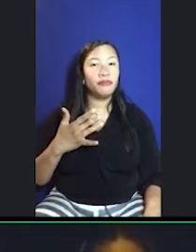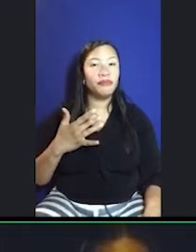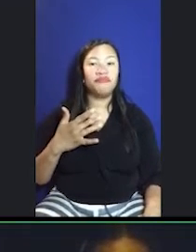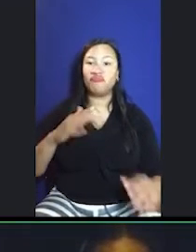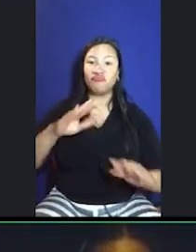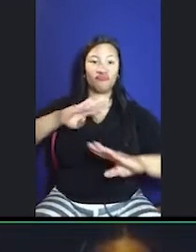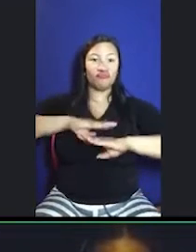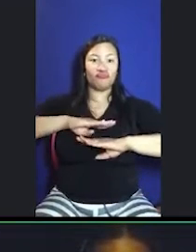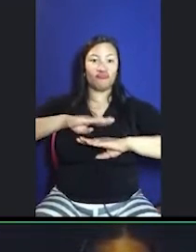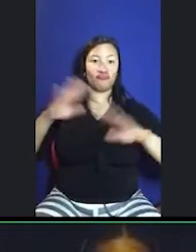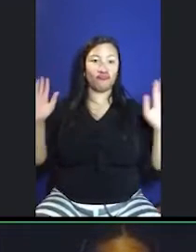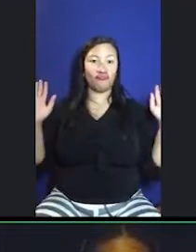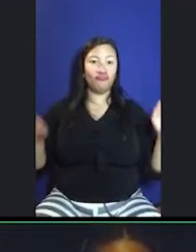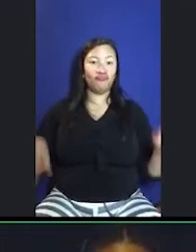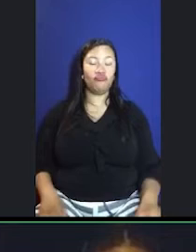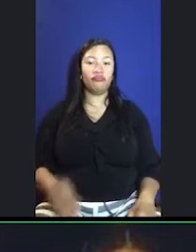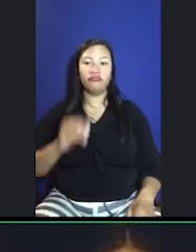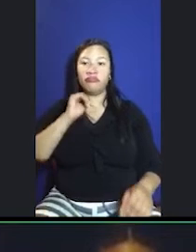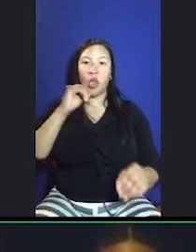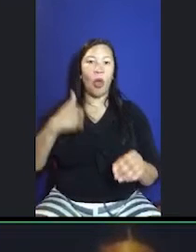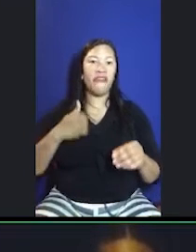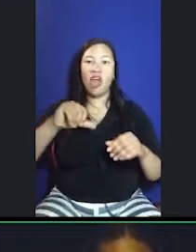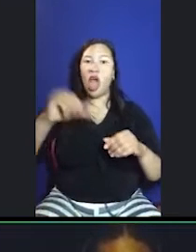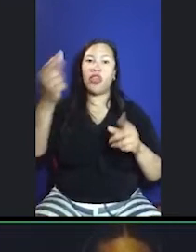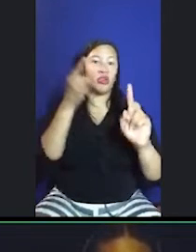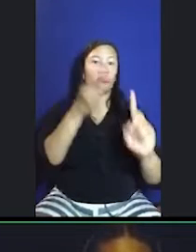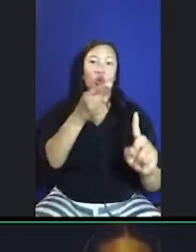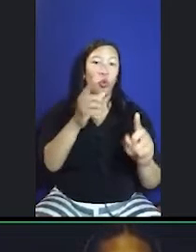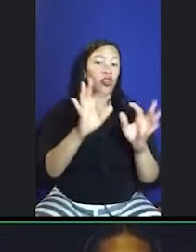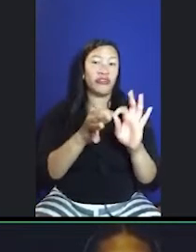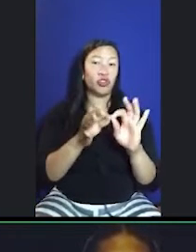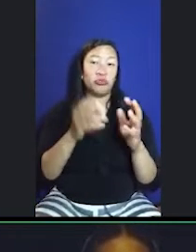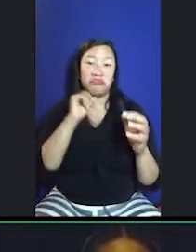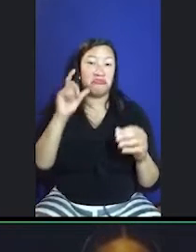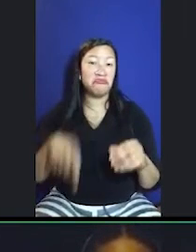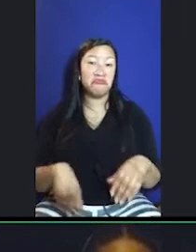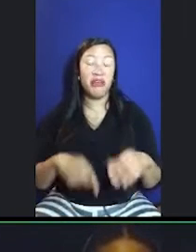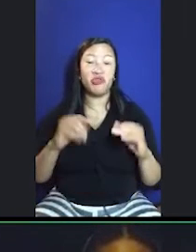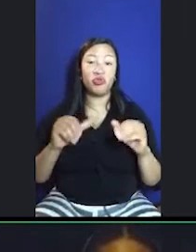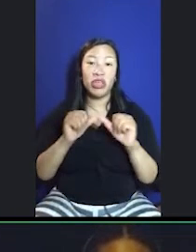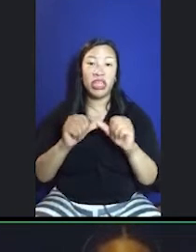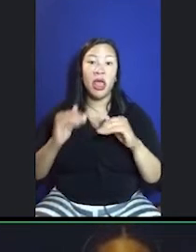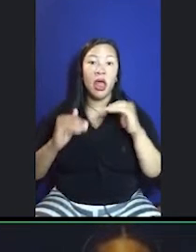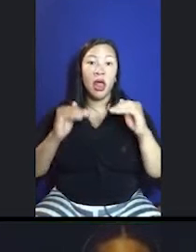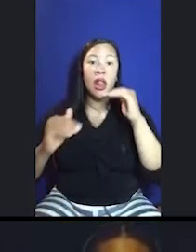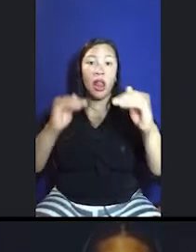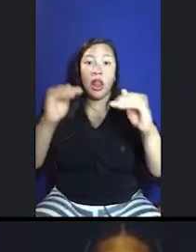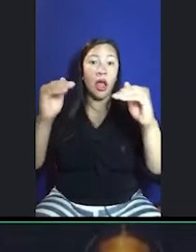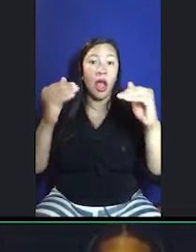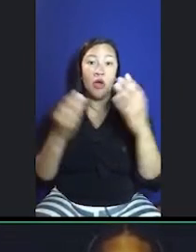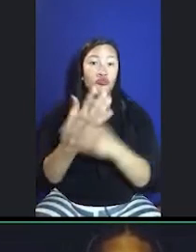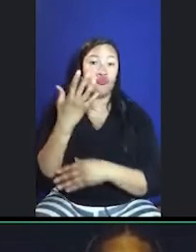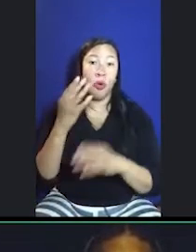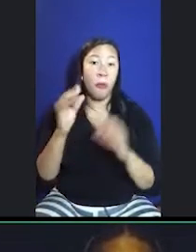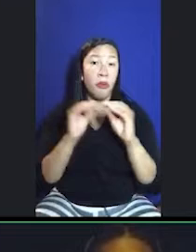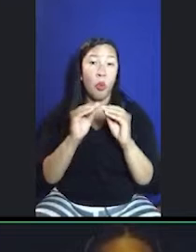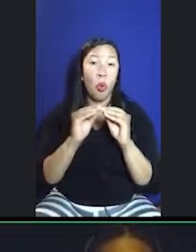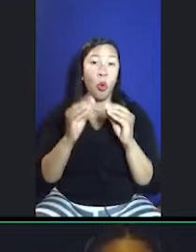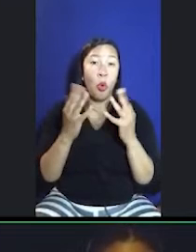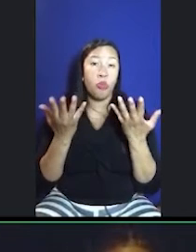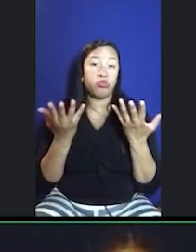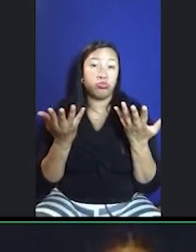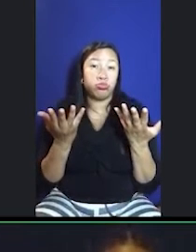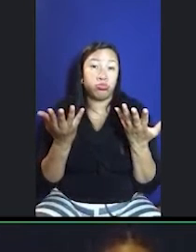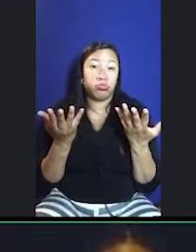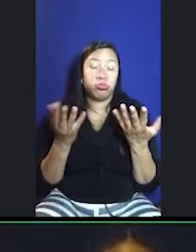I don't have any other interpreting goals. I don't have to go any higher. Like I can, if I were to,